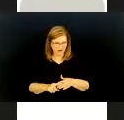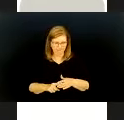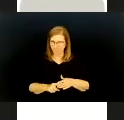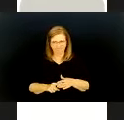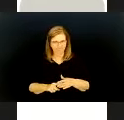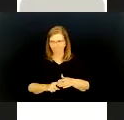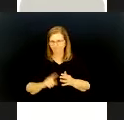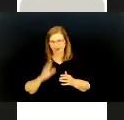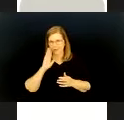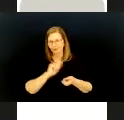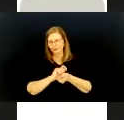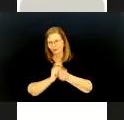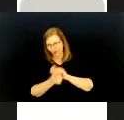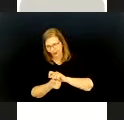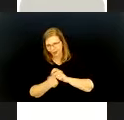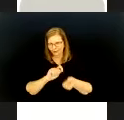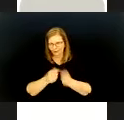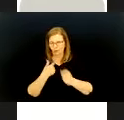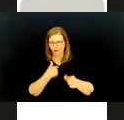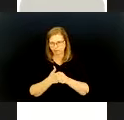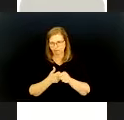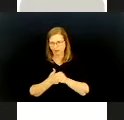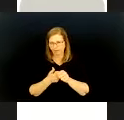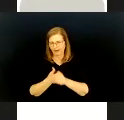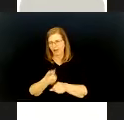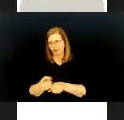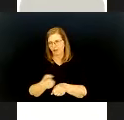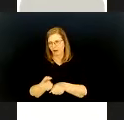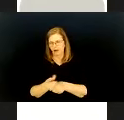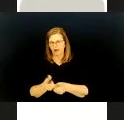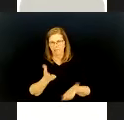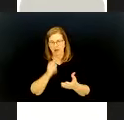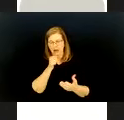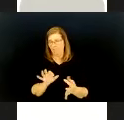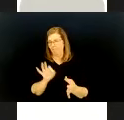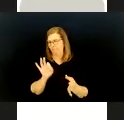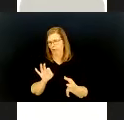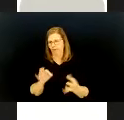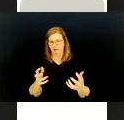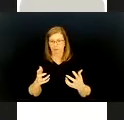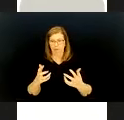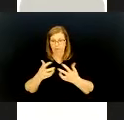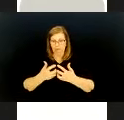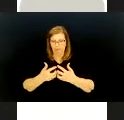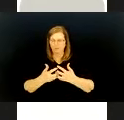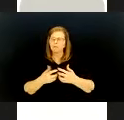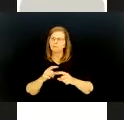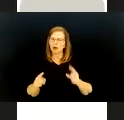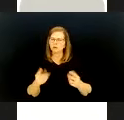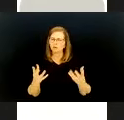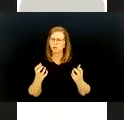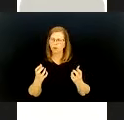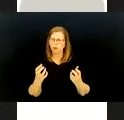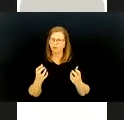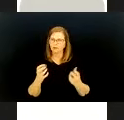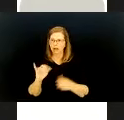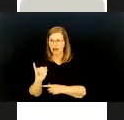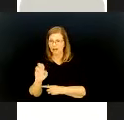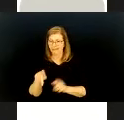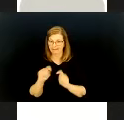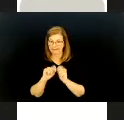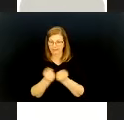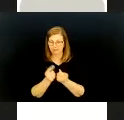going to change and we're updating it annually. So there may not be perfect alignment, but we at least want IEP teams to be aware